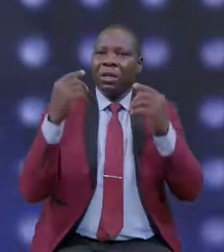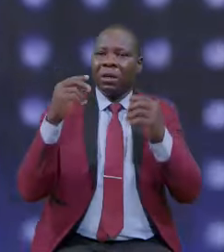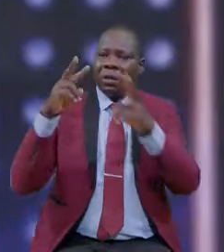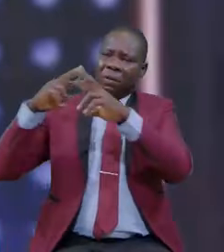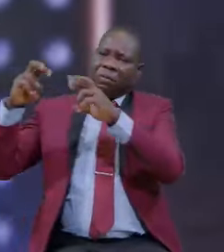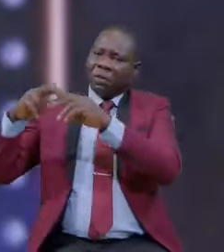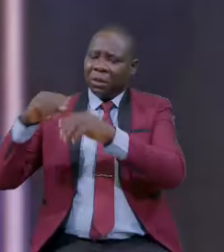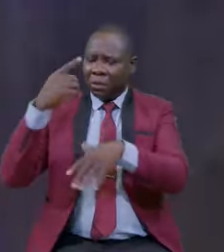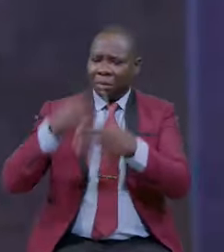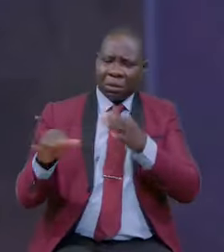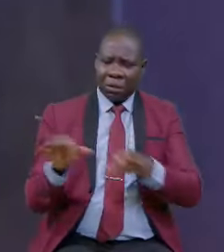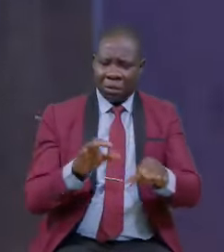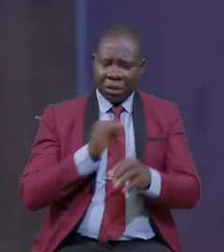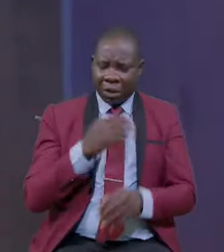school.